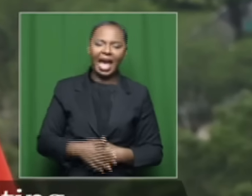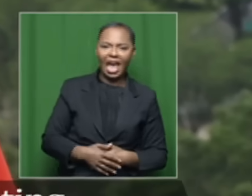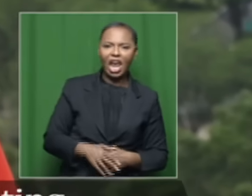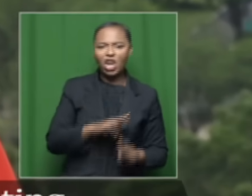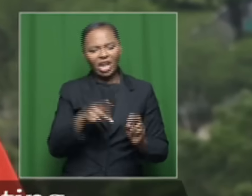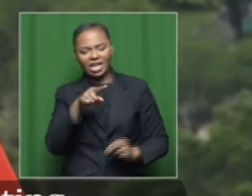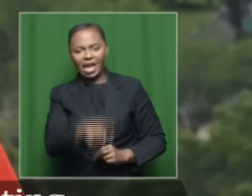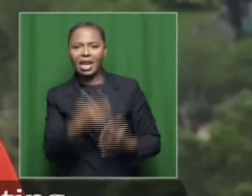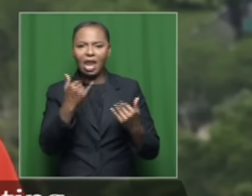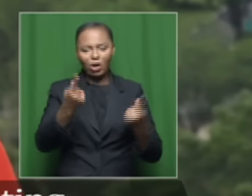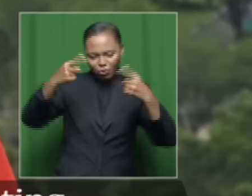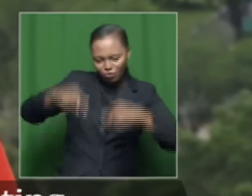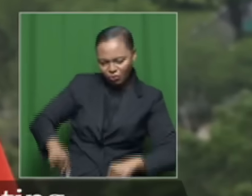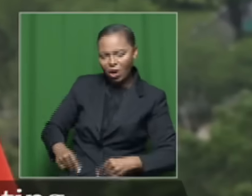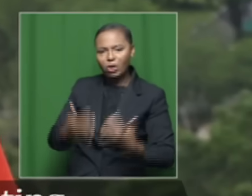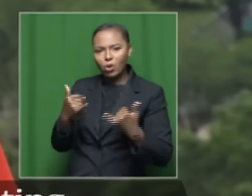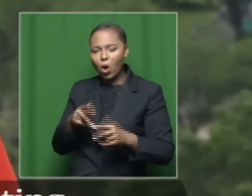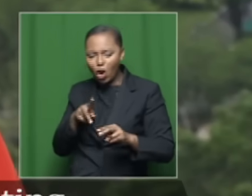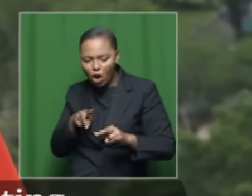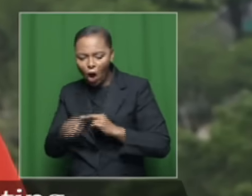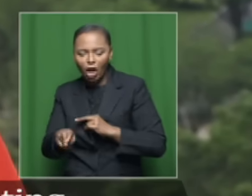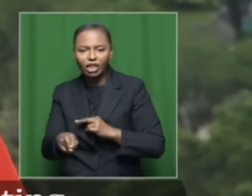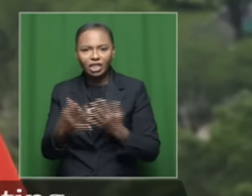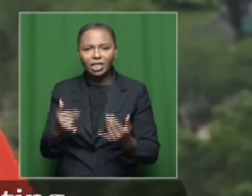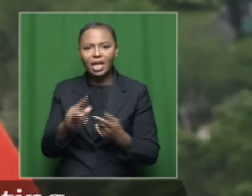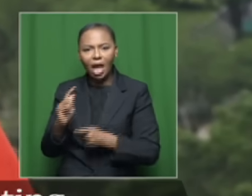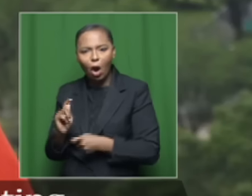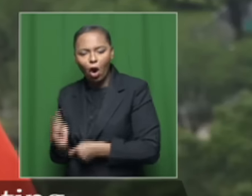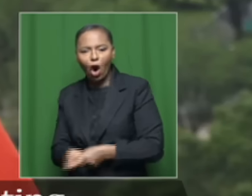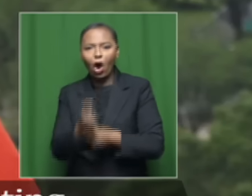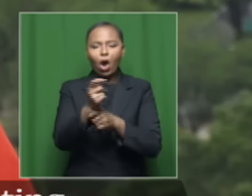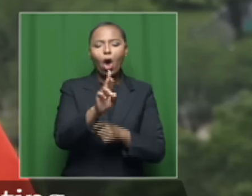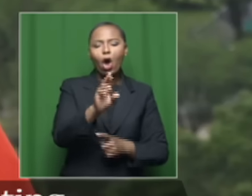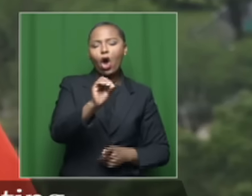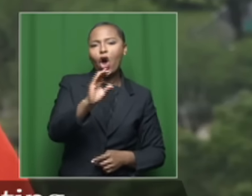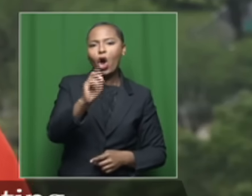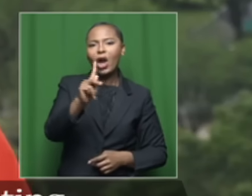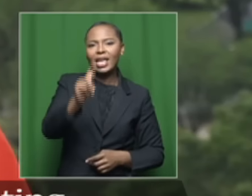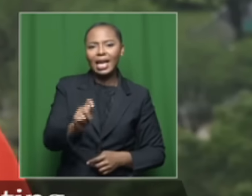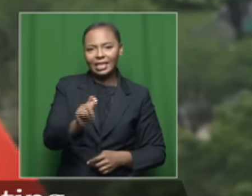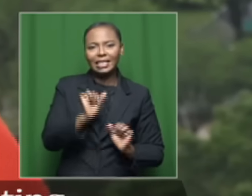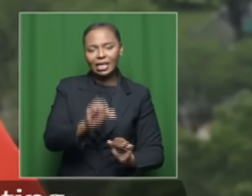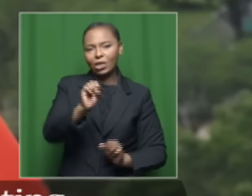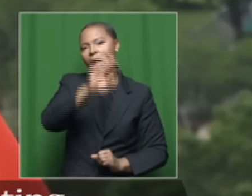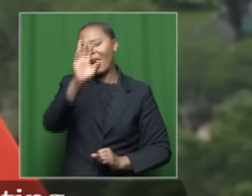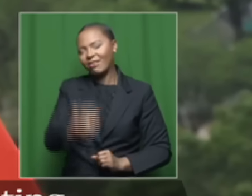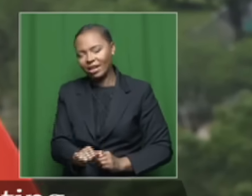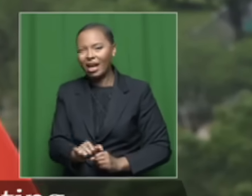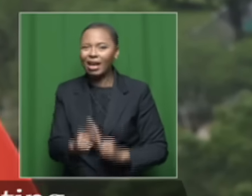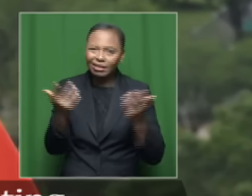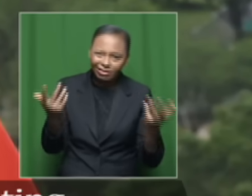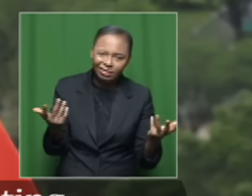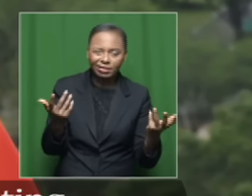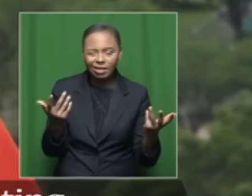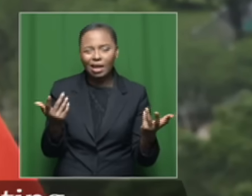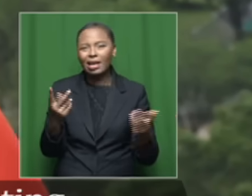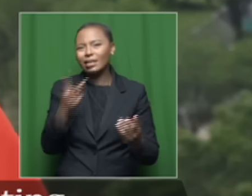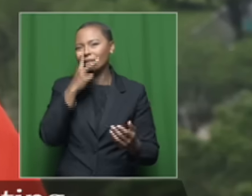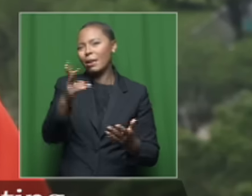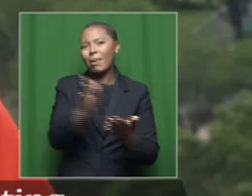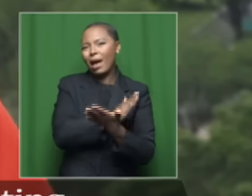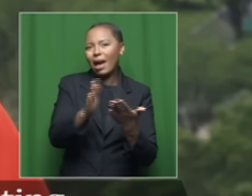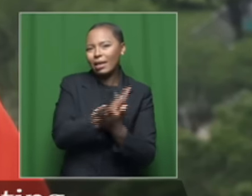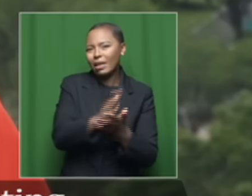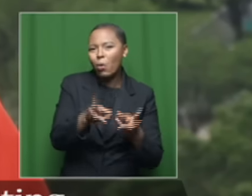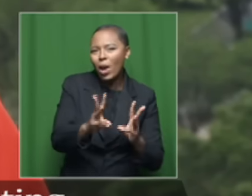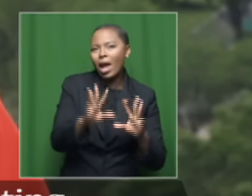how to launch rockets from South Africa. So that suggests as well that there is still some way of getting some trade